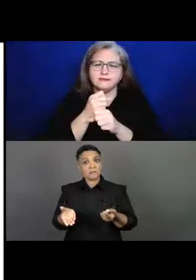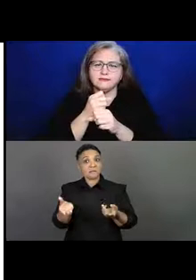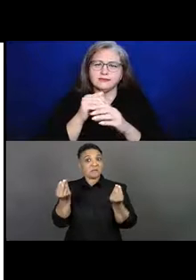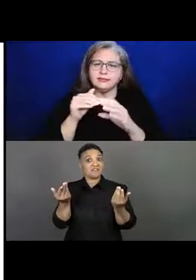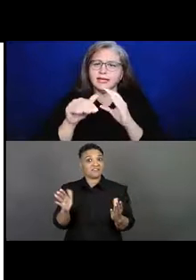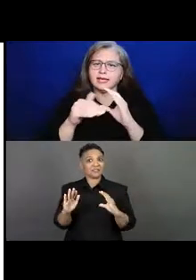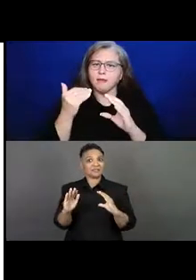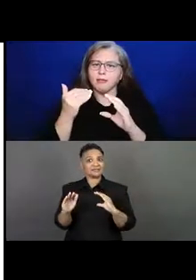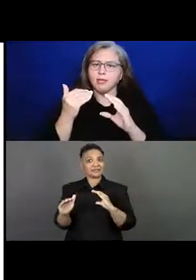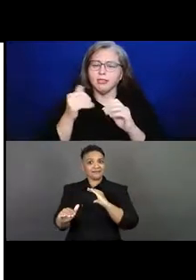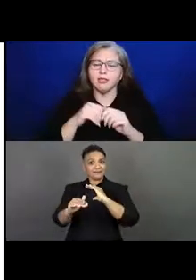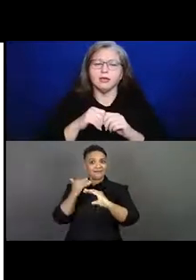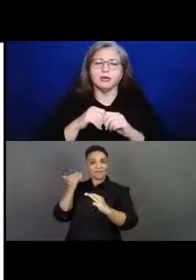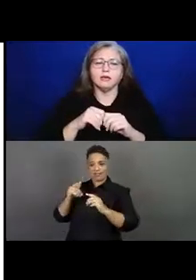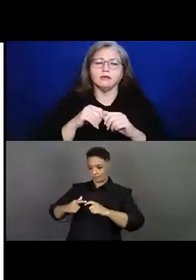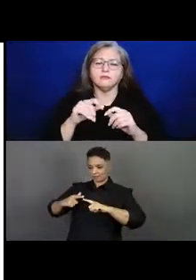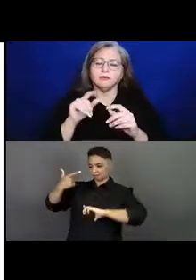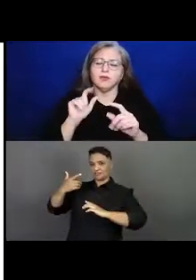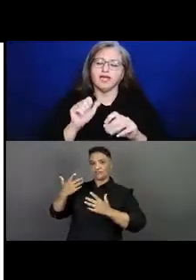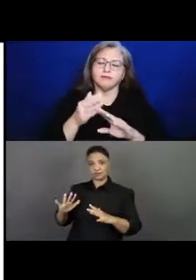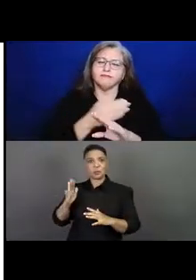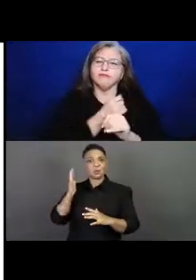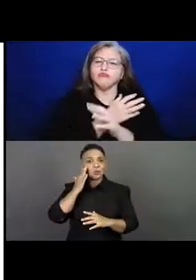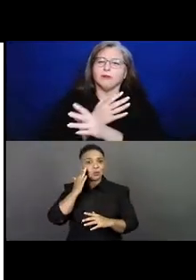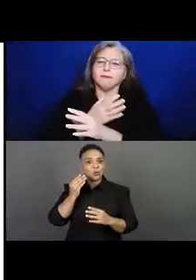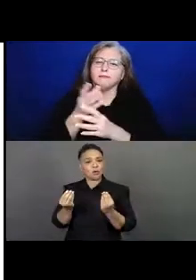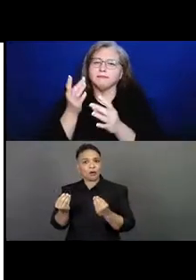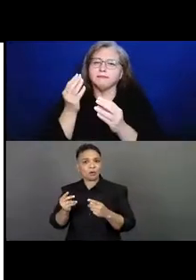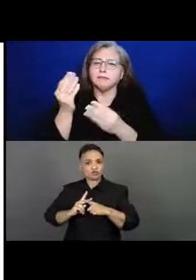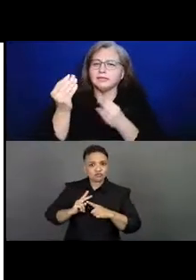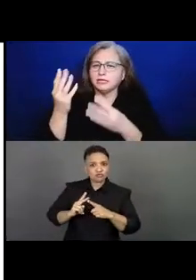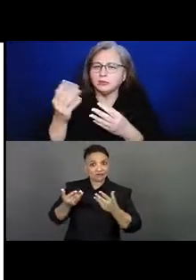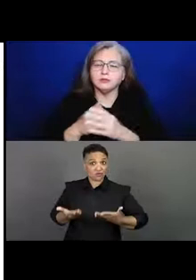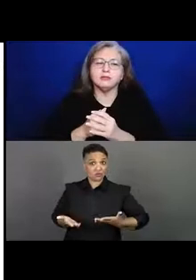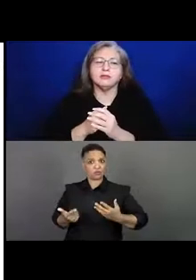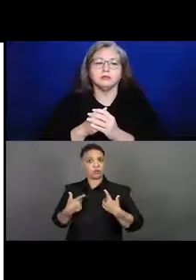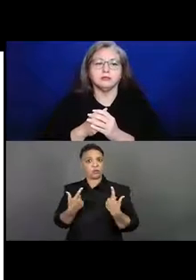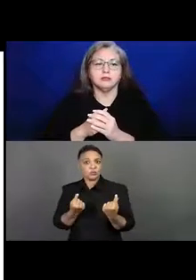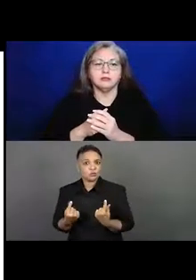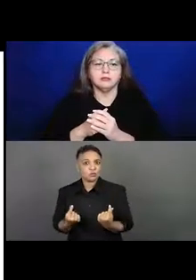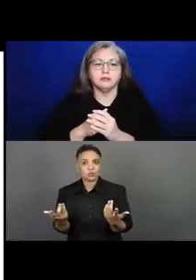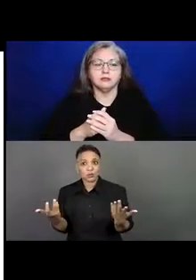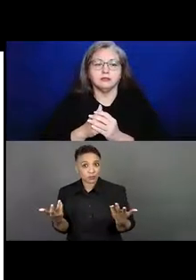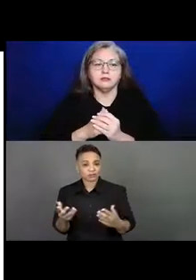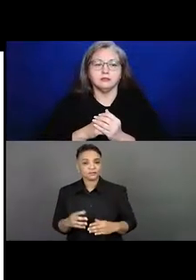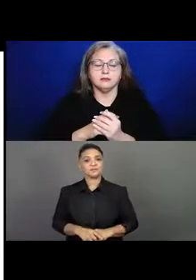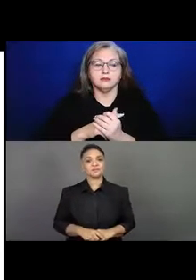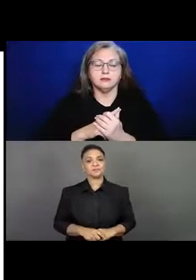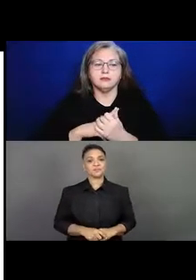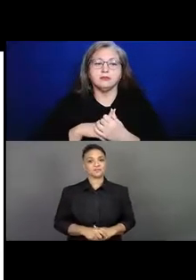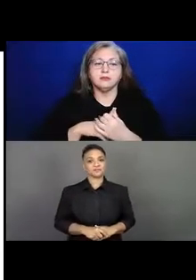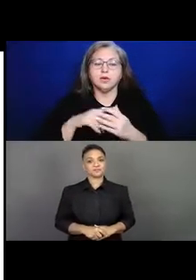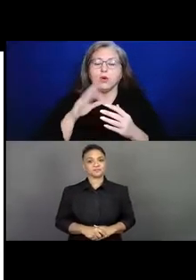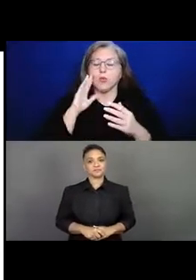from us preparing for this session today, that we are going to have